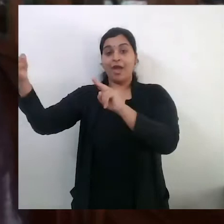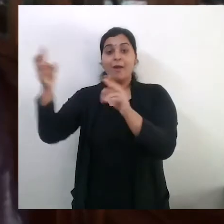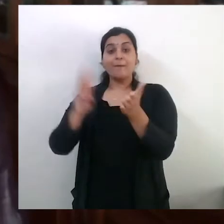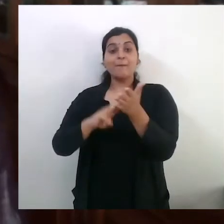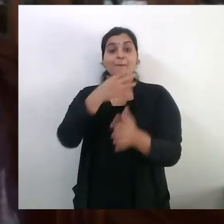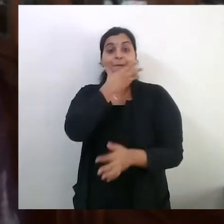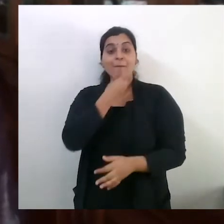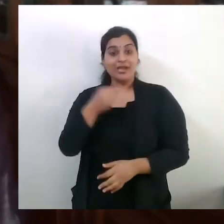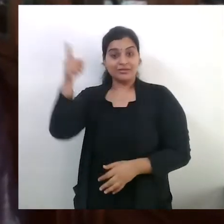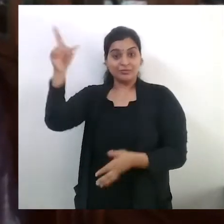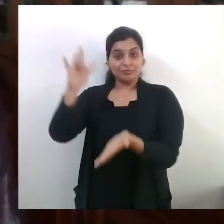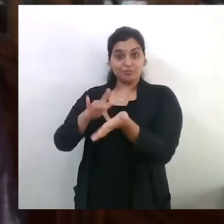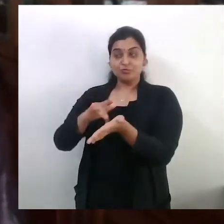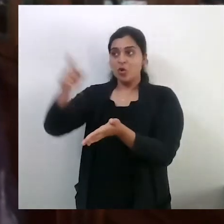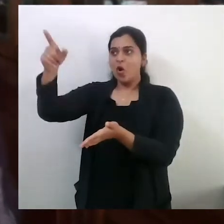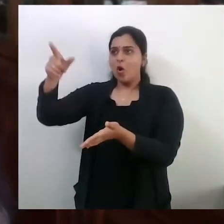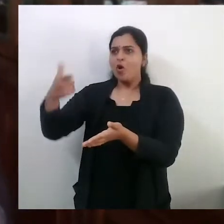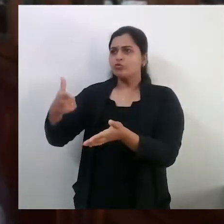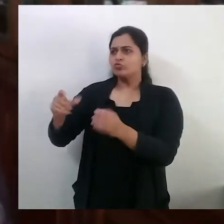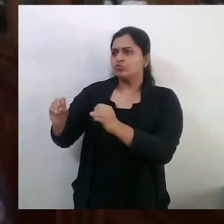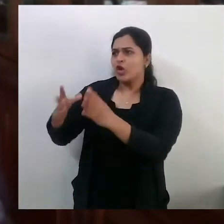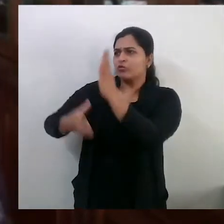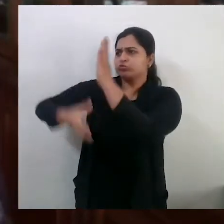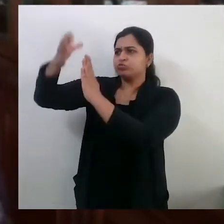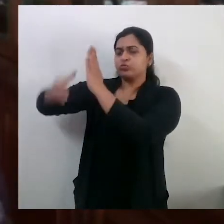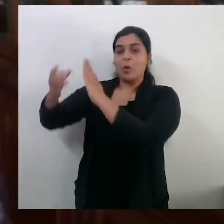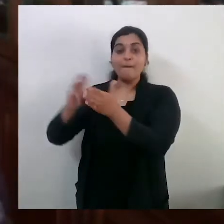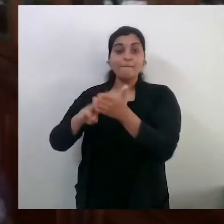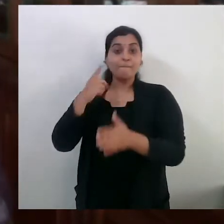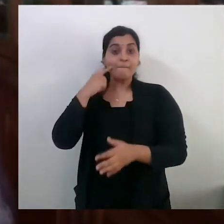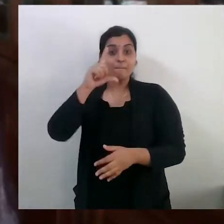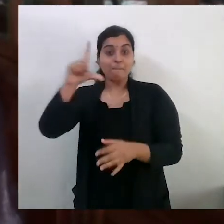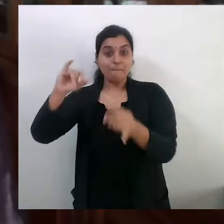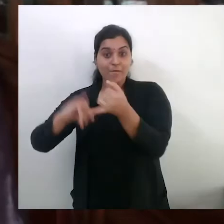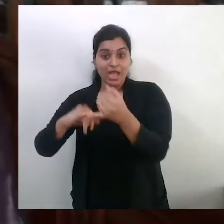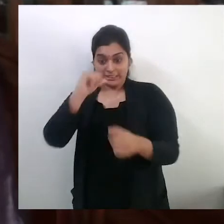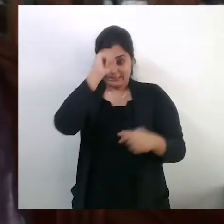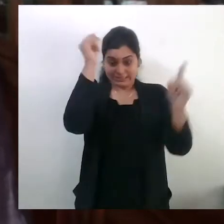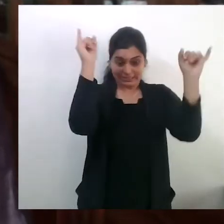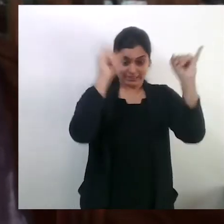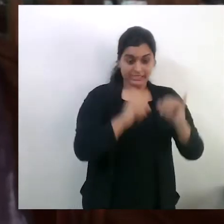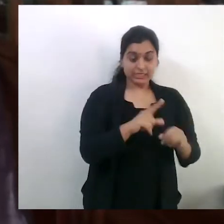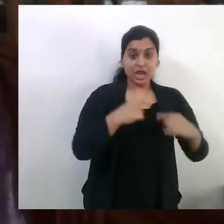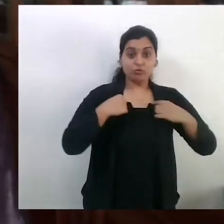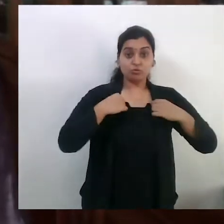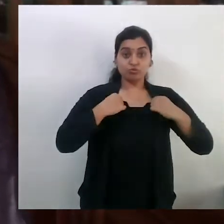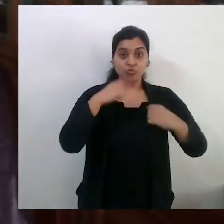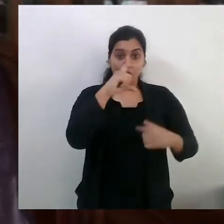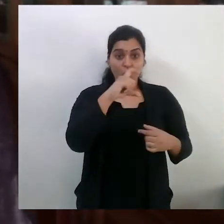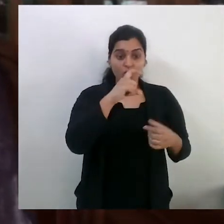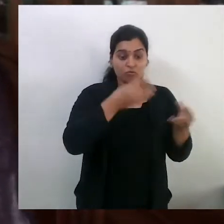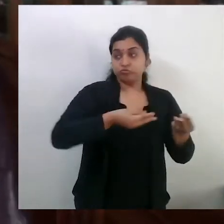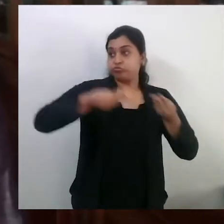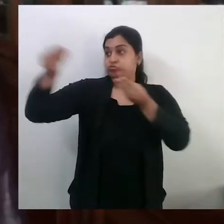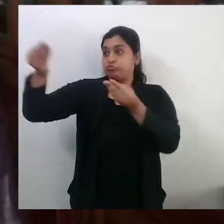And they put up huge mills in Lancashire where they imported Indian cotton, and they tried to reinvent the booties